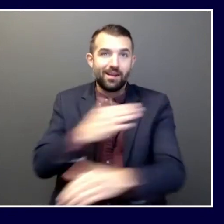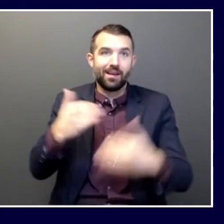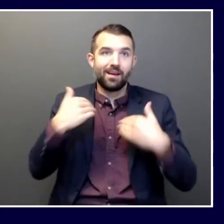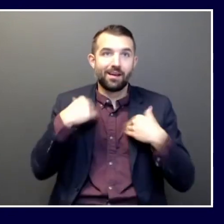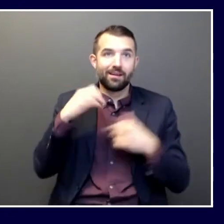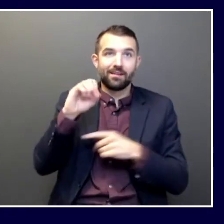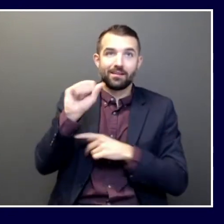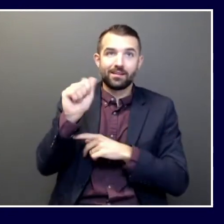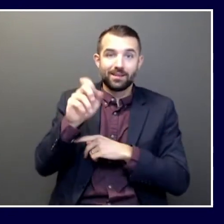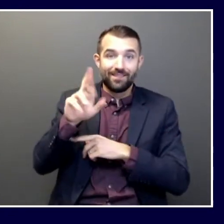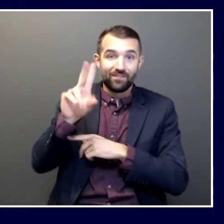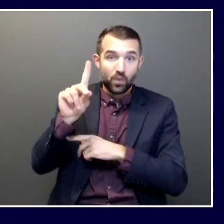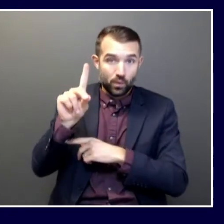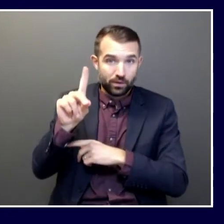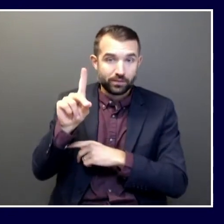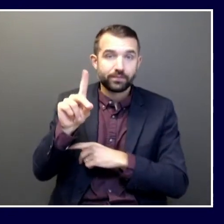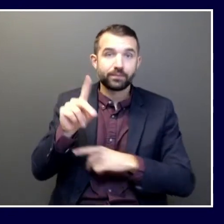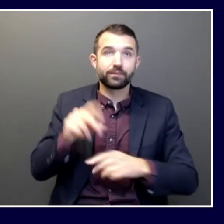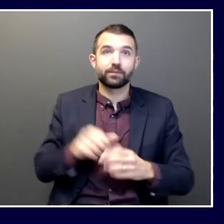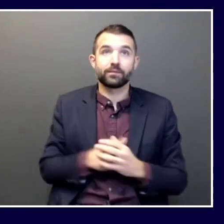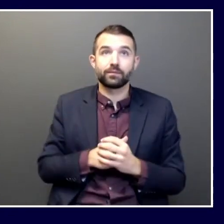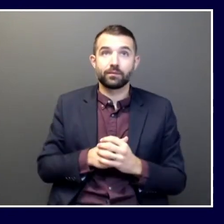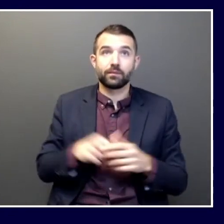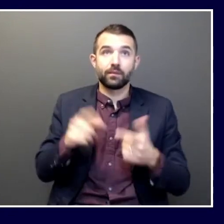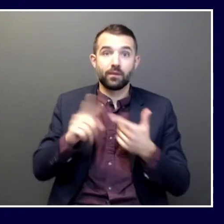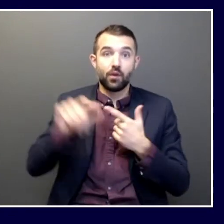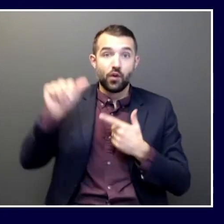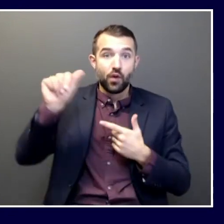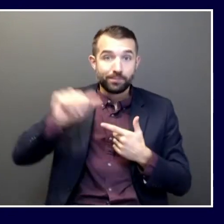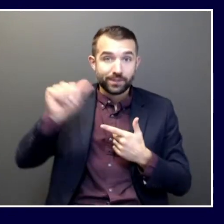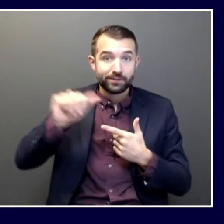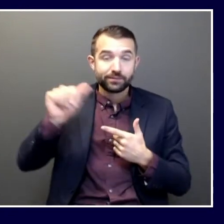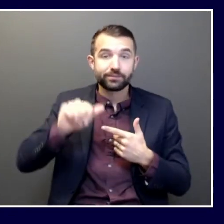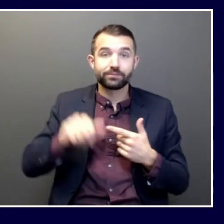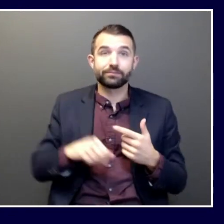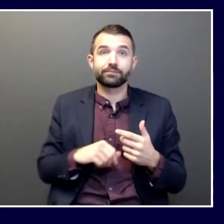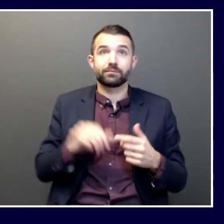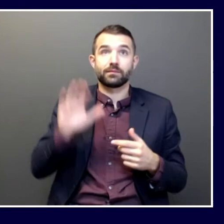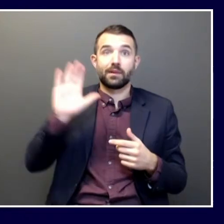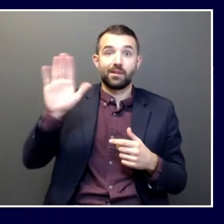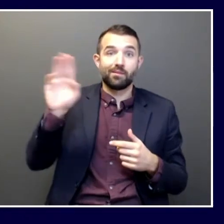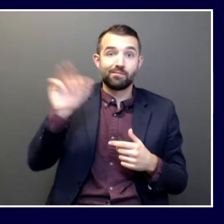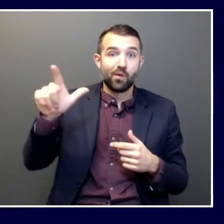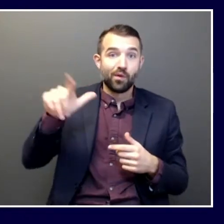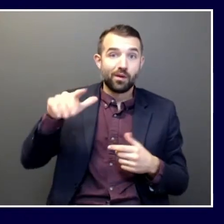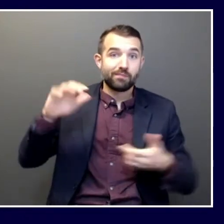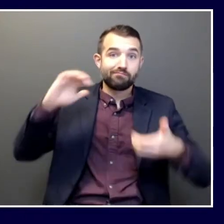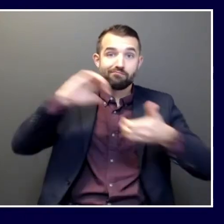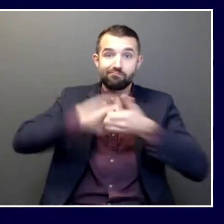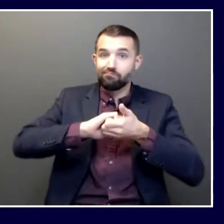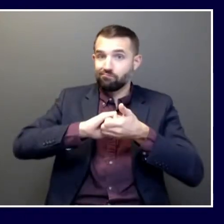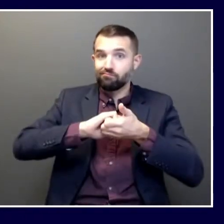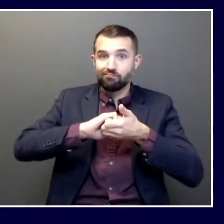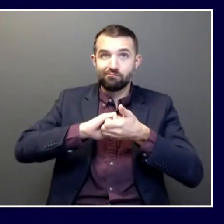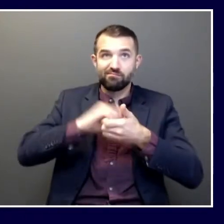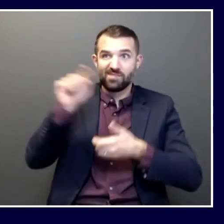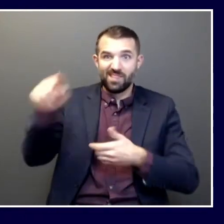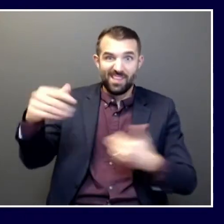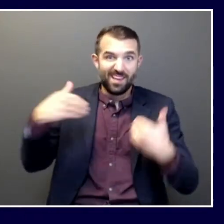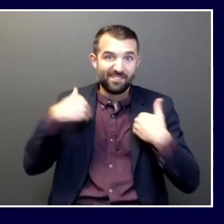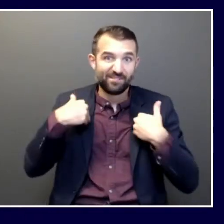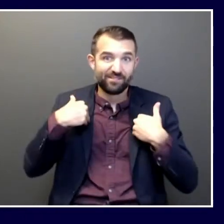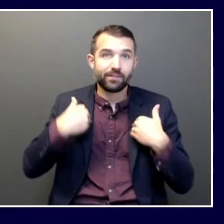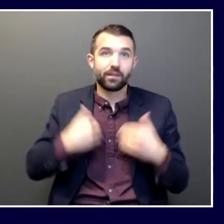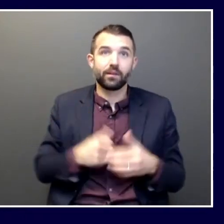York County EMA, or the one in Auburn, operated there in partnership with Central Maine at the Auburn Mall. Another location might